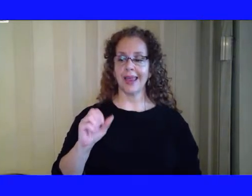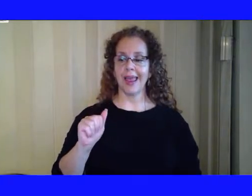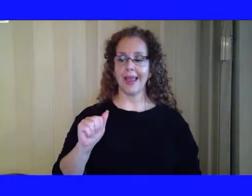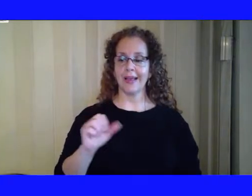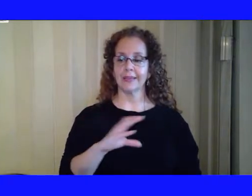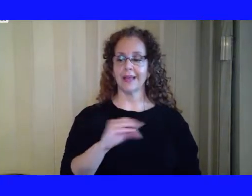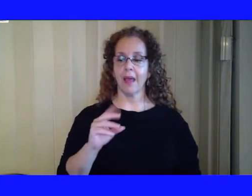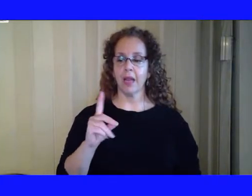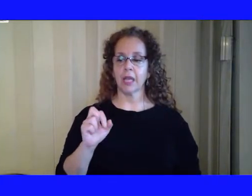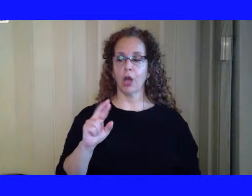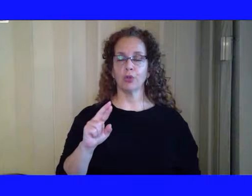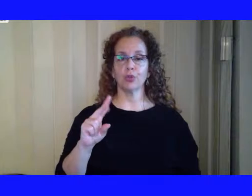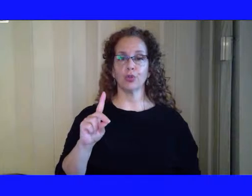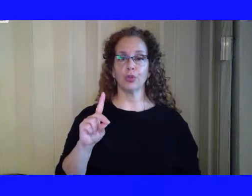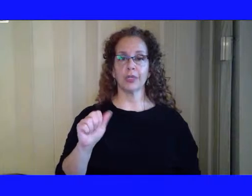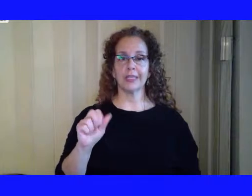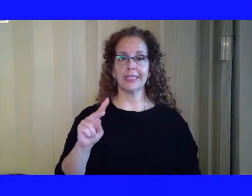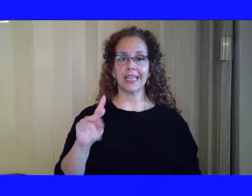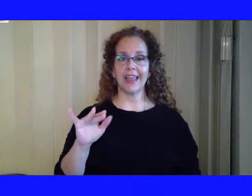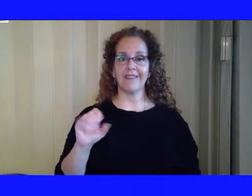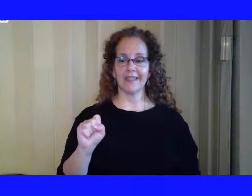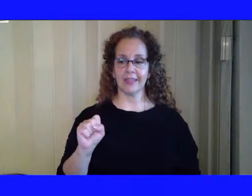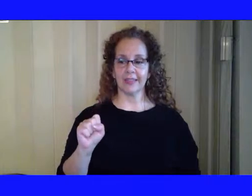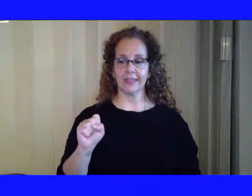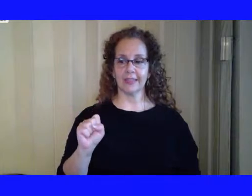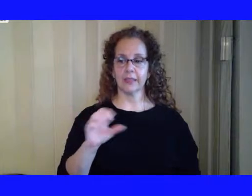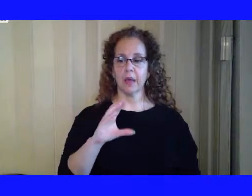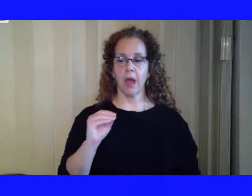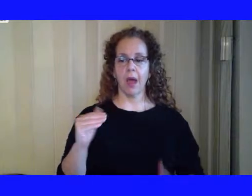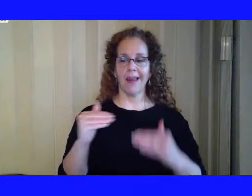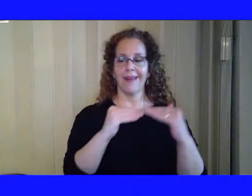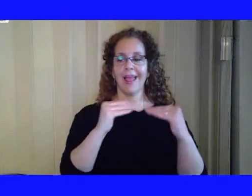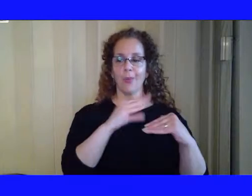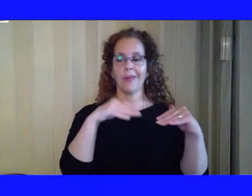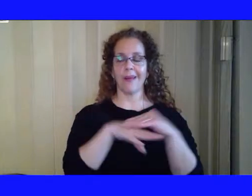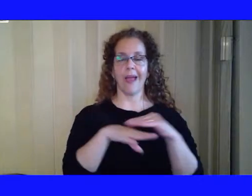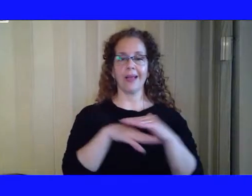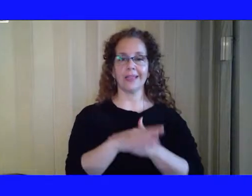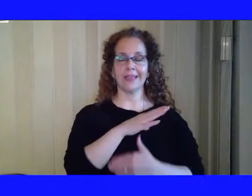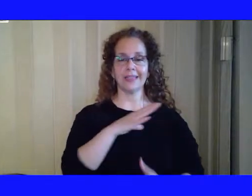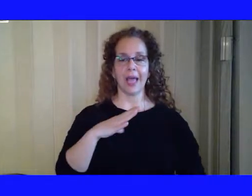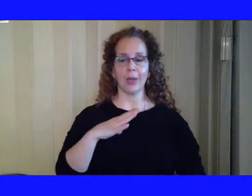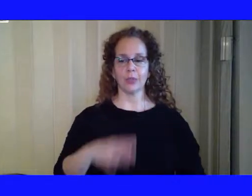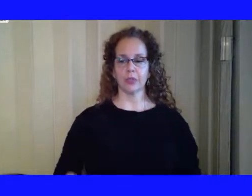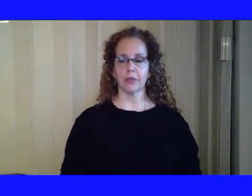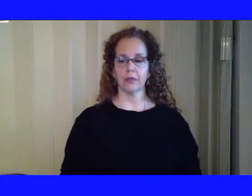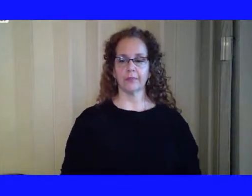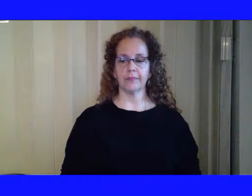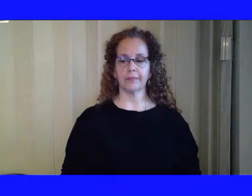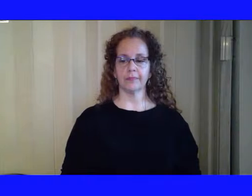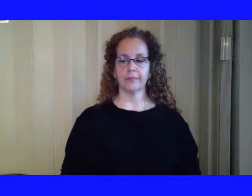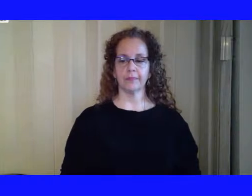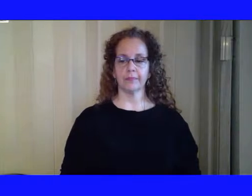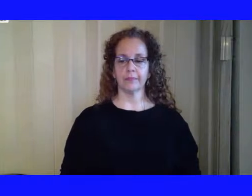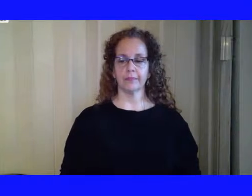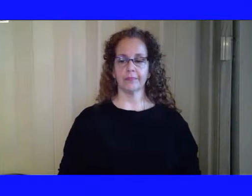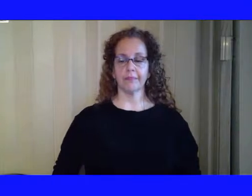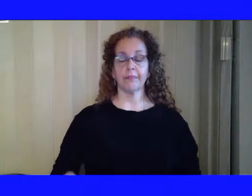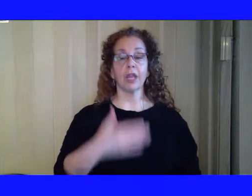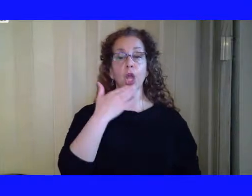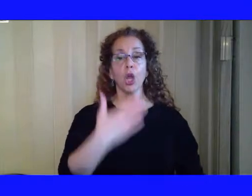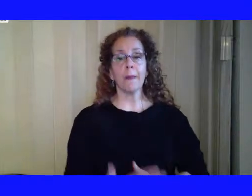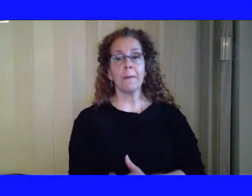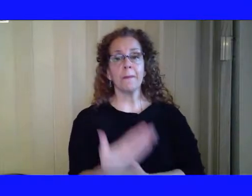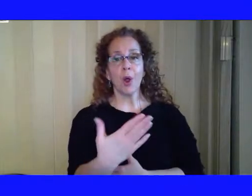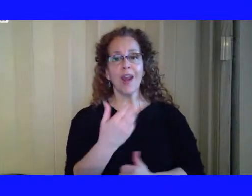share a brief preview of what those metrics look like. And we've had some kickoff meetings already for our equity